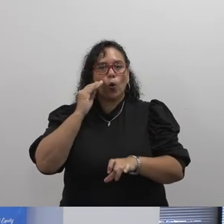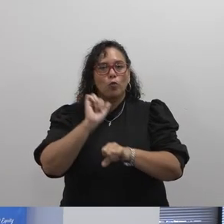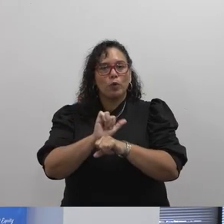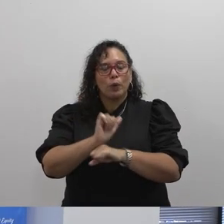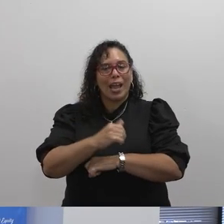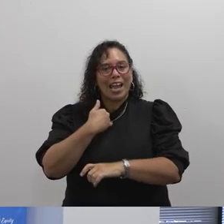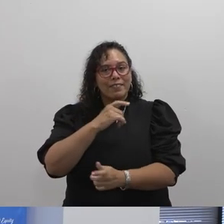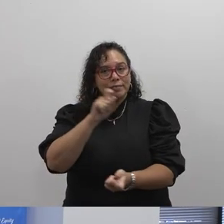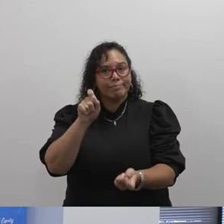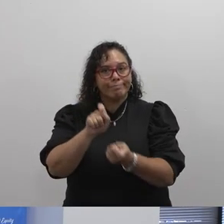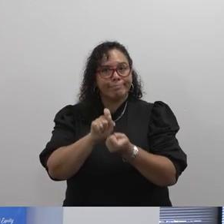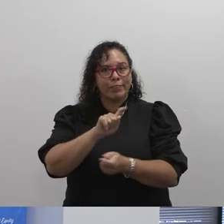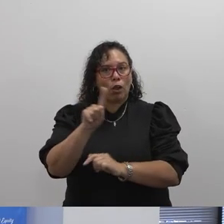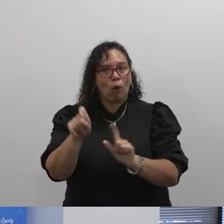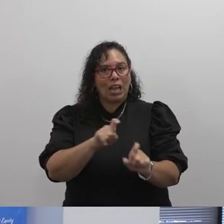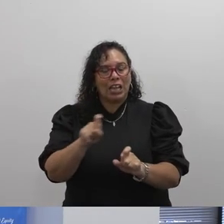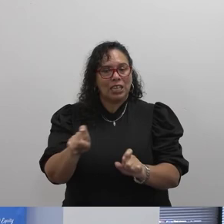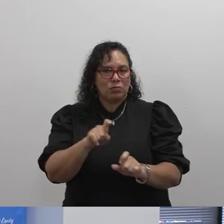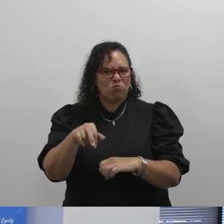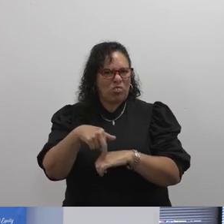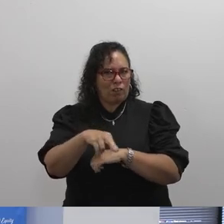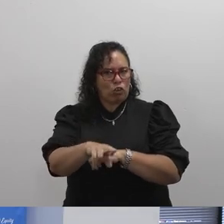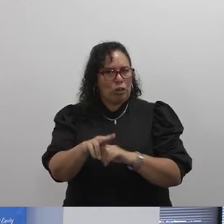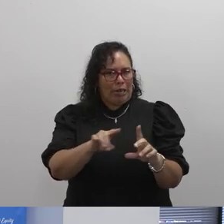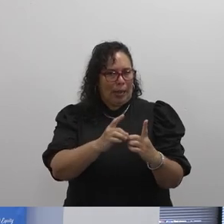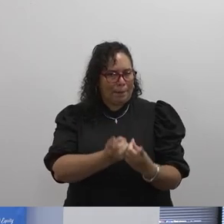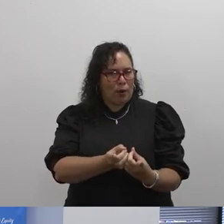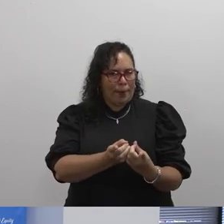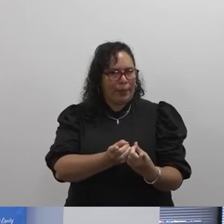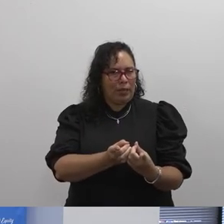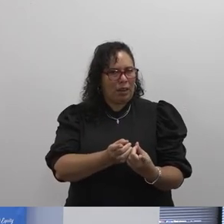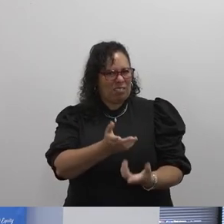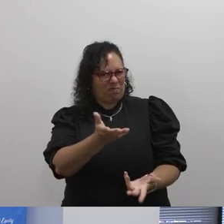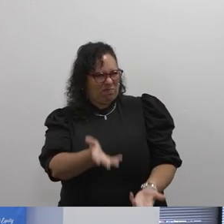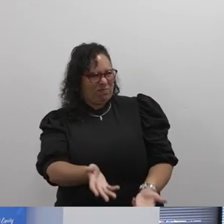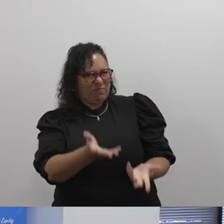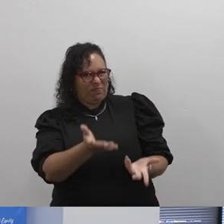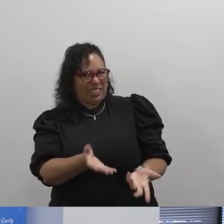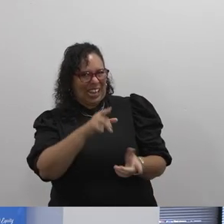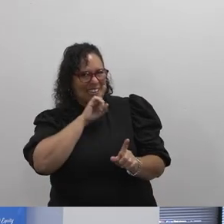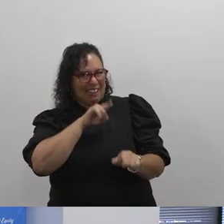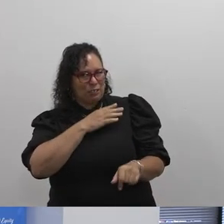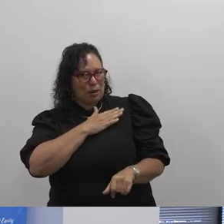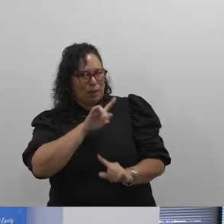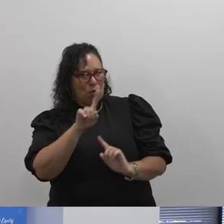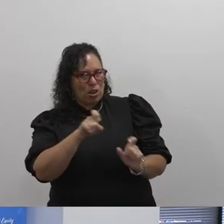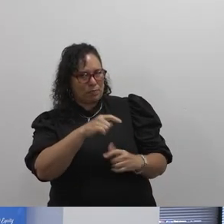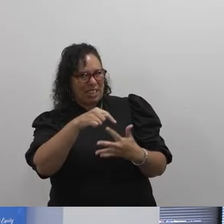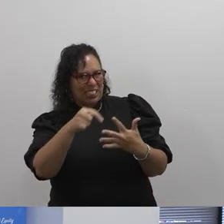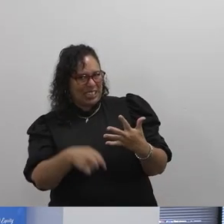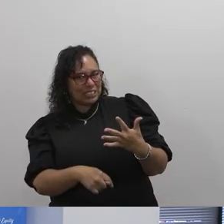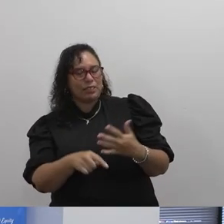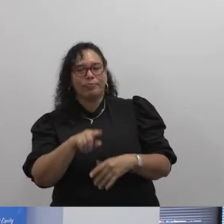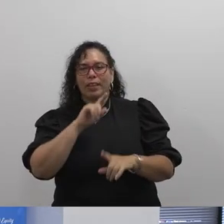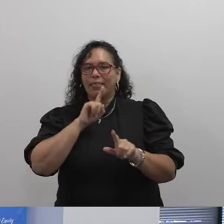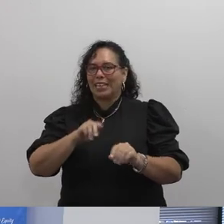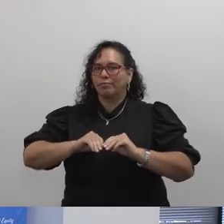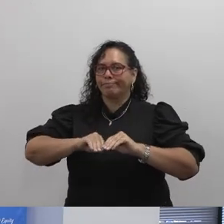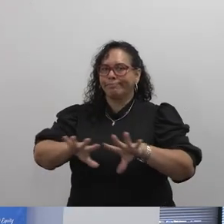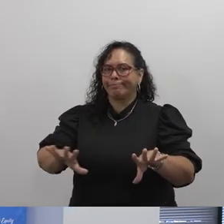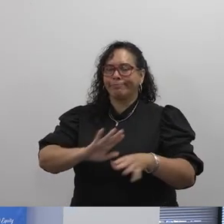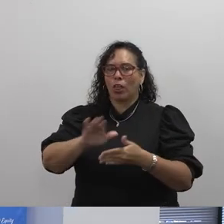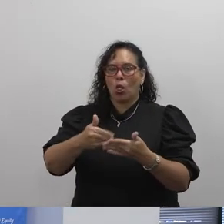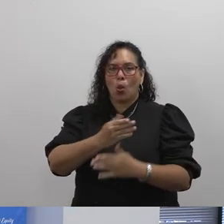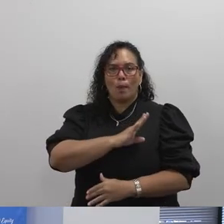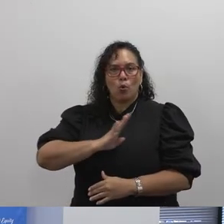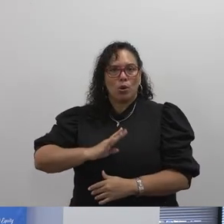specific questions, that we can refer to the department who and say, can someone answer my question about this? Those answers can be distributed to the whole